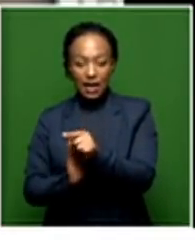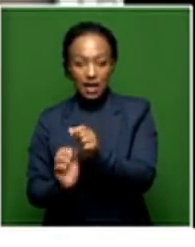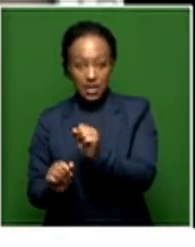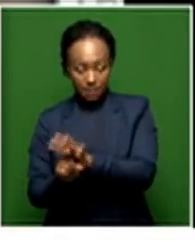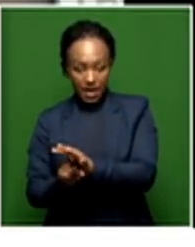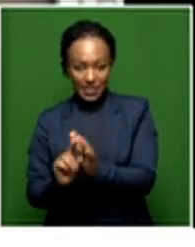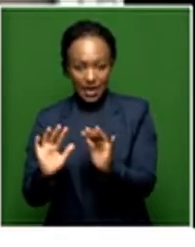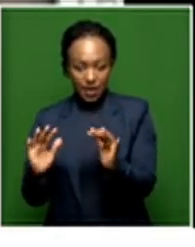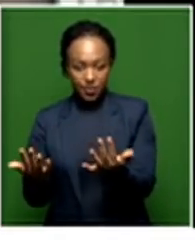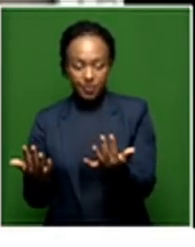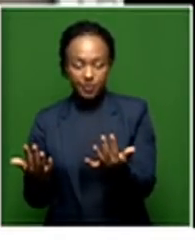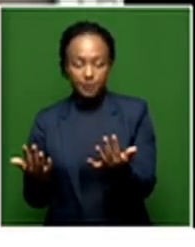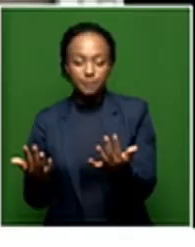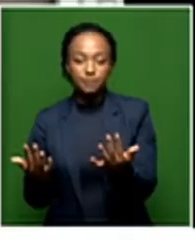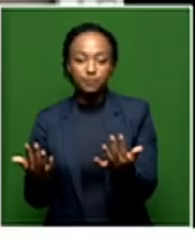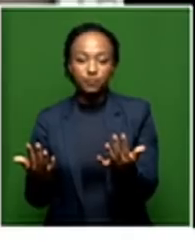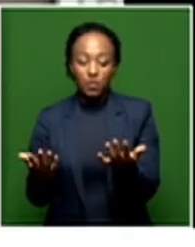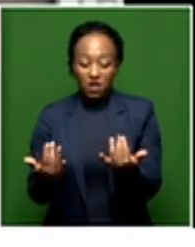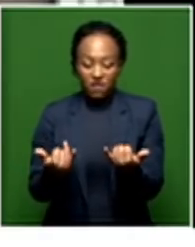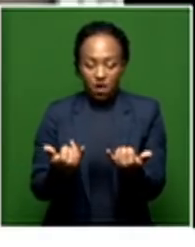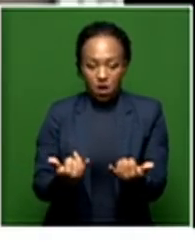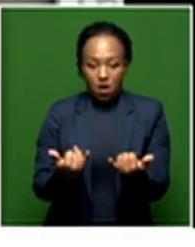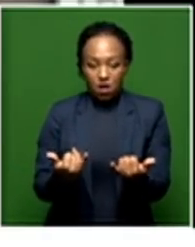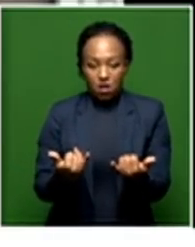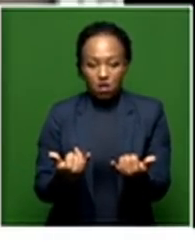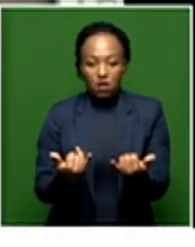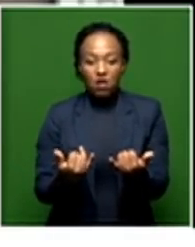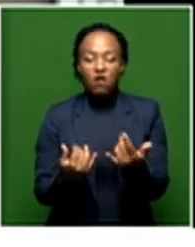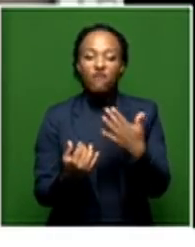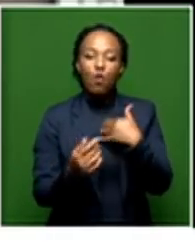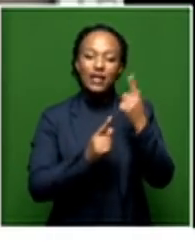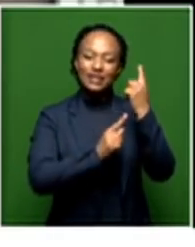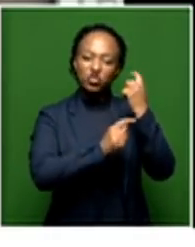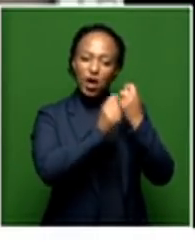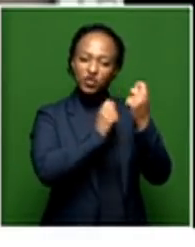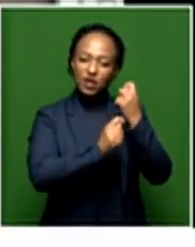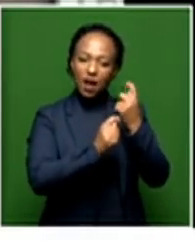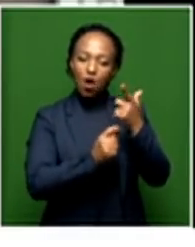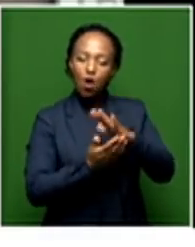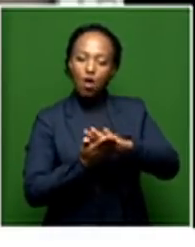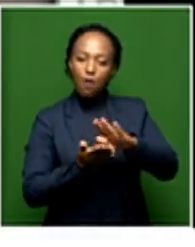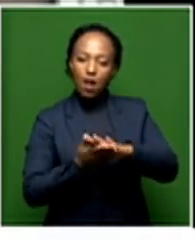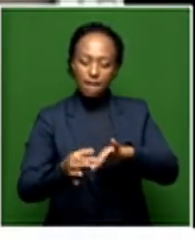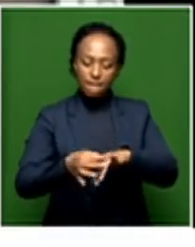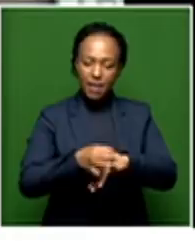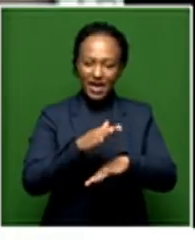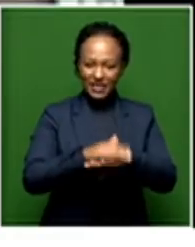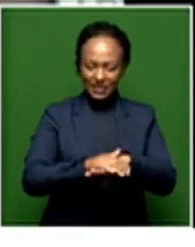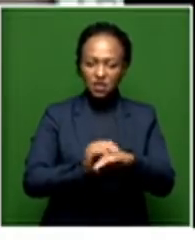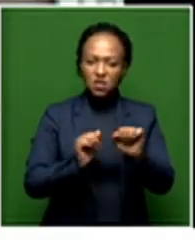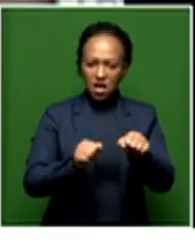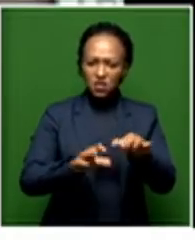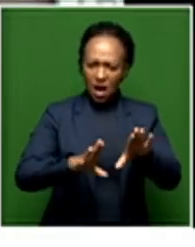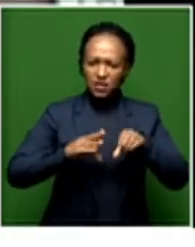implications to that, for now, it's only with customary marriages because they are